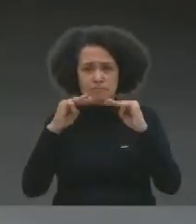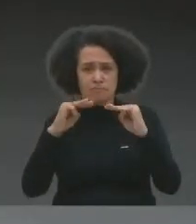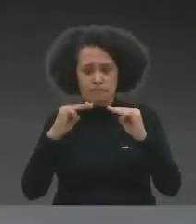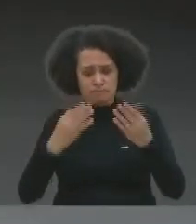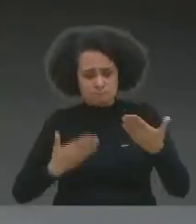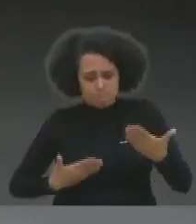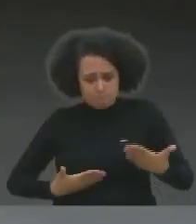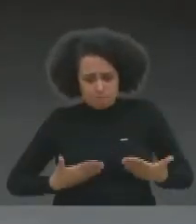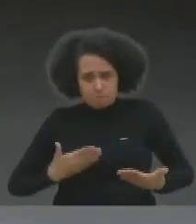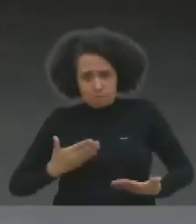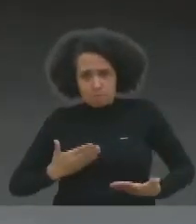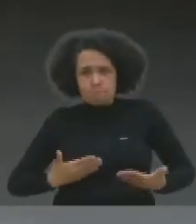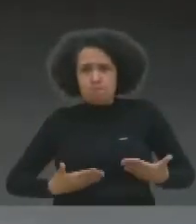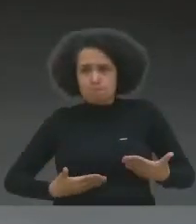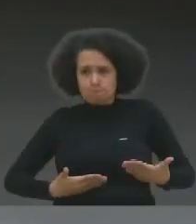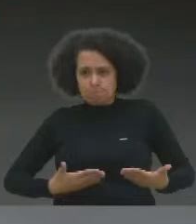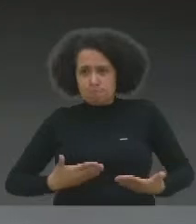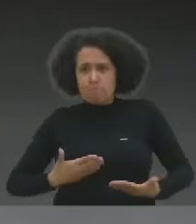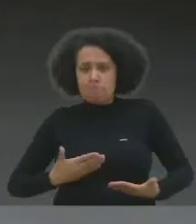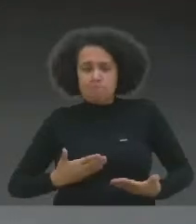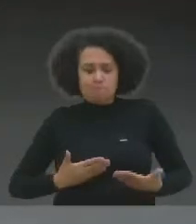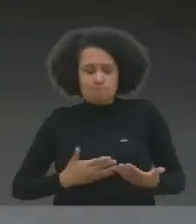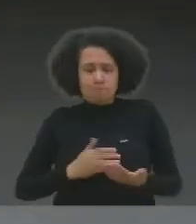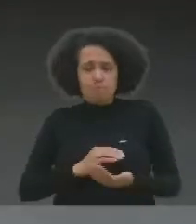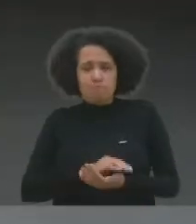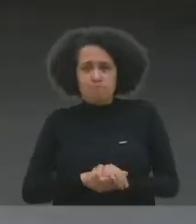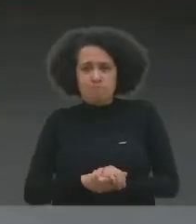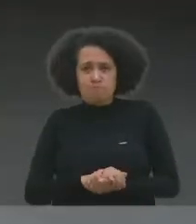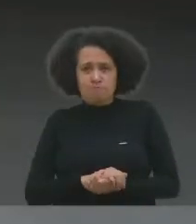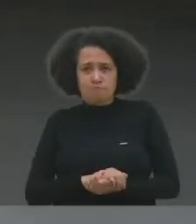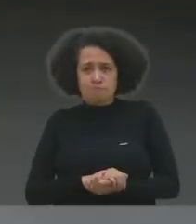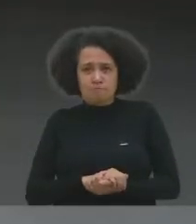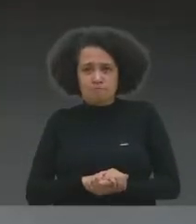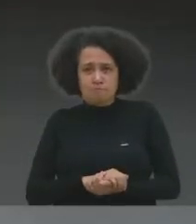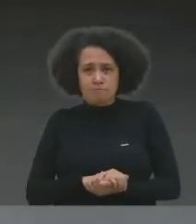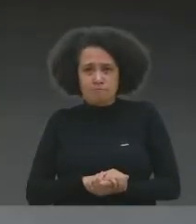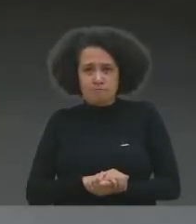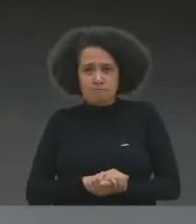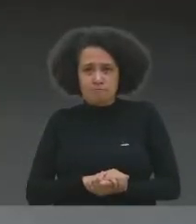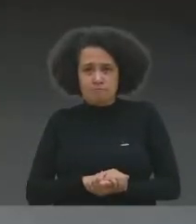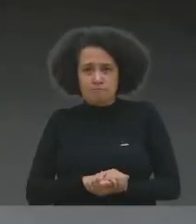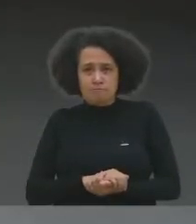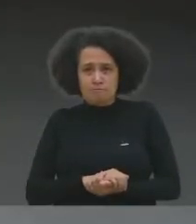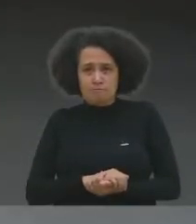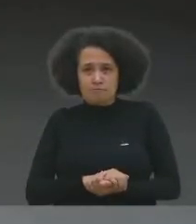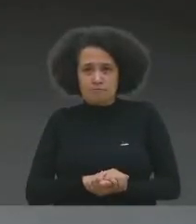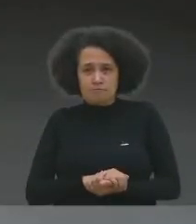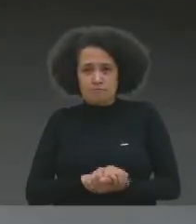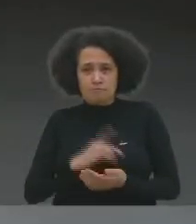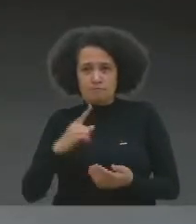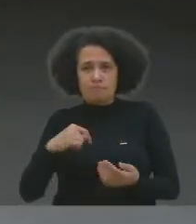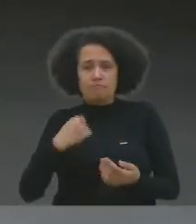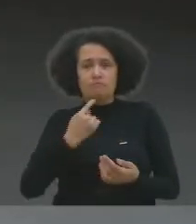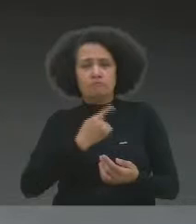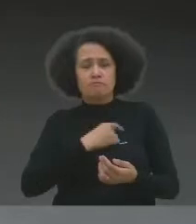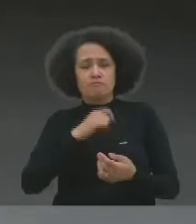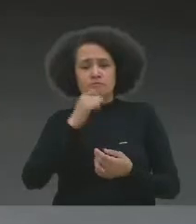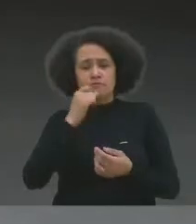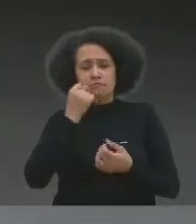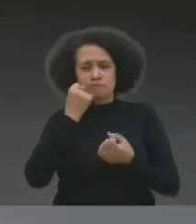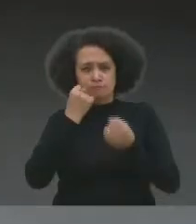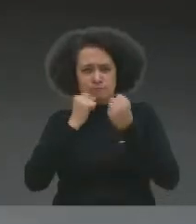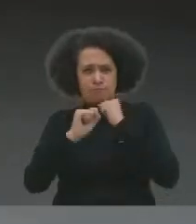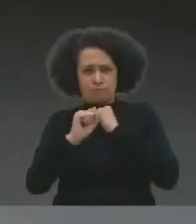servos. The psalmist says regarding angels, "Bless the Lord, all you angels." O Salmo 103, 20 e 21